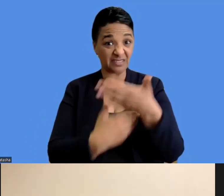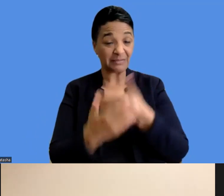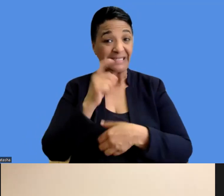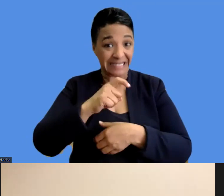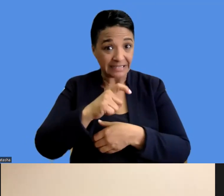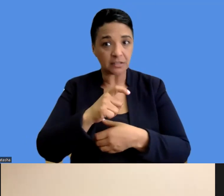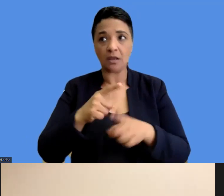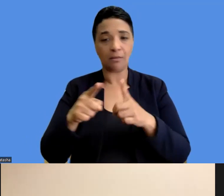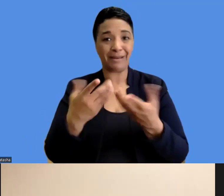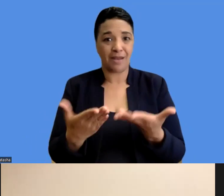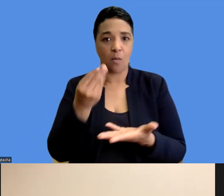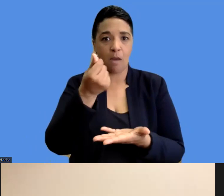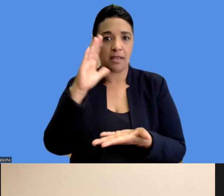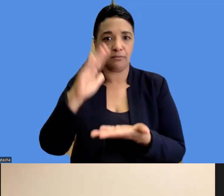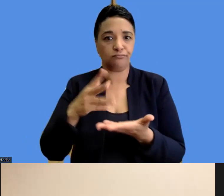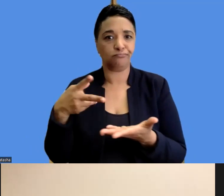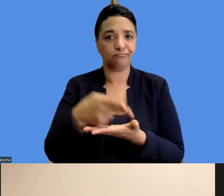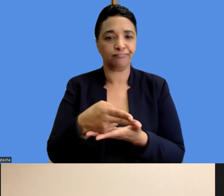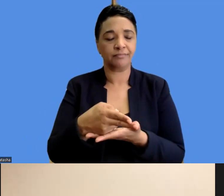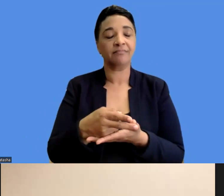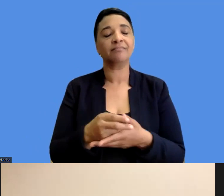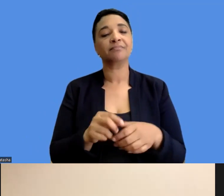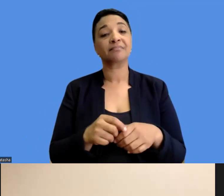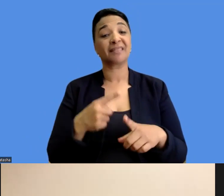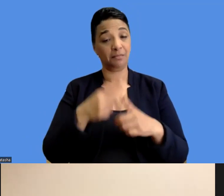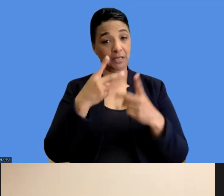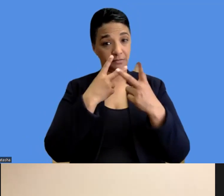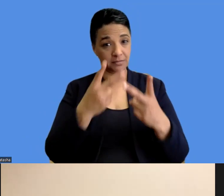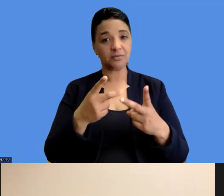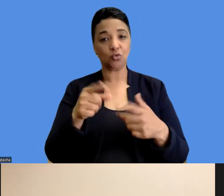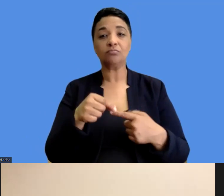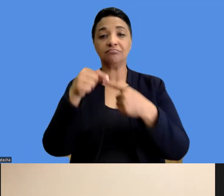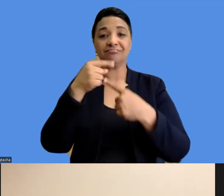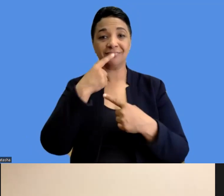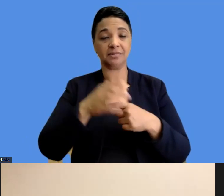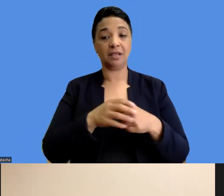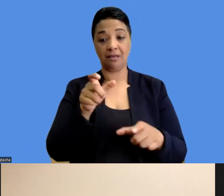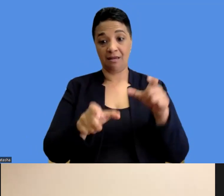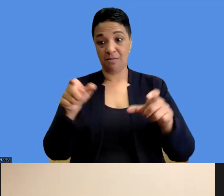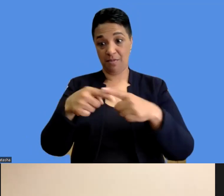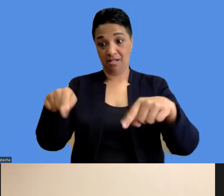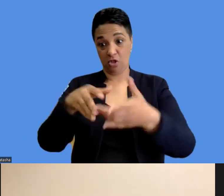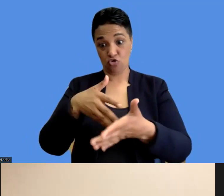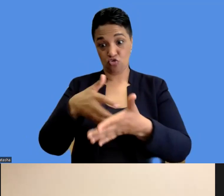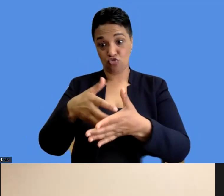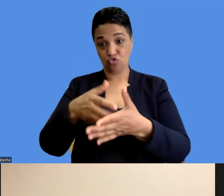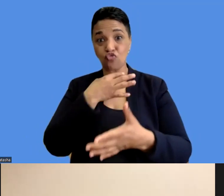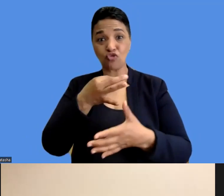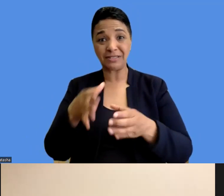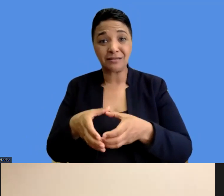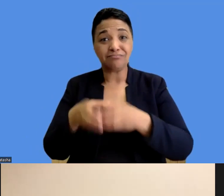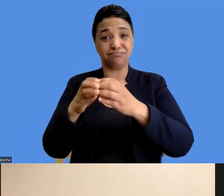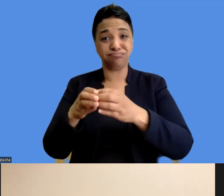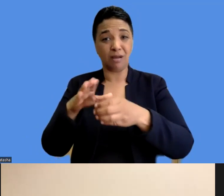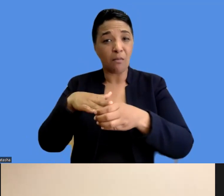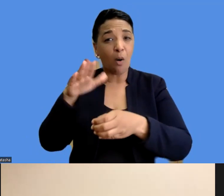thank you for highlighting that at donors. You need to see people who are in heightened risk are included to see that